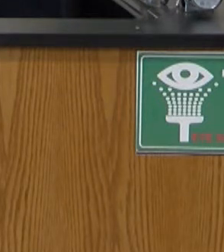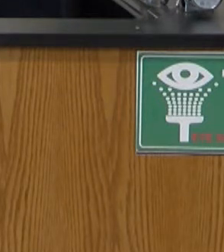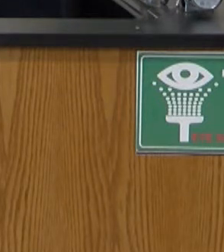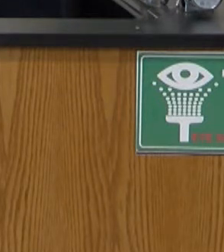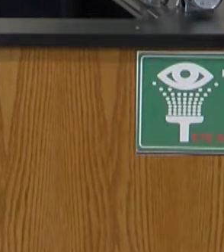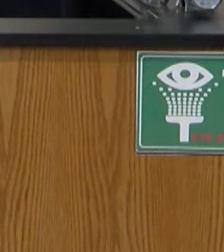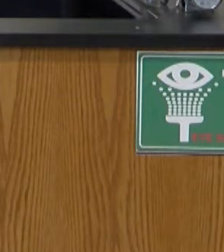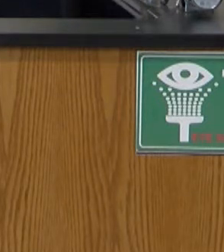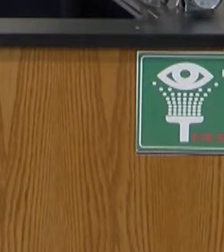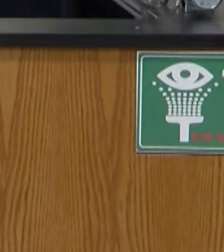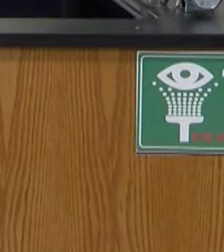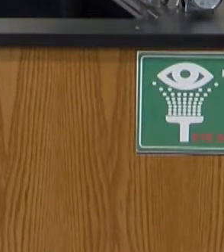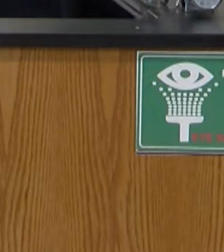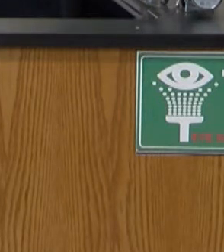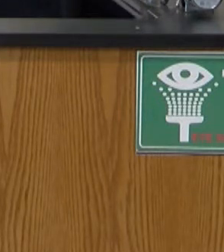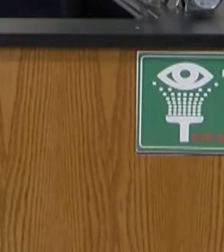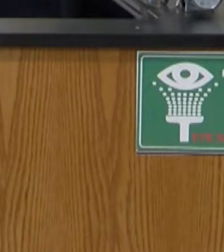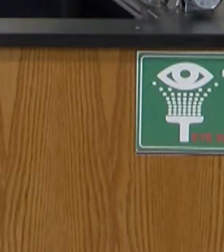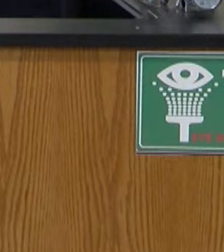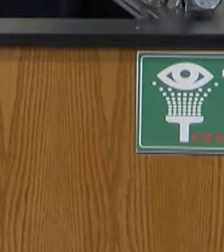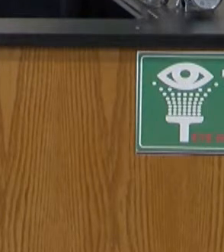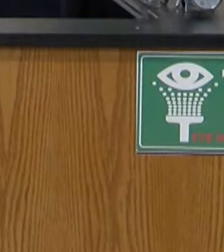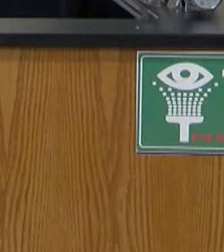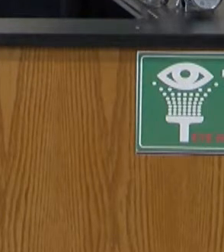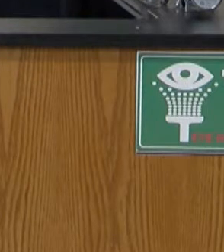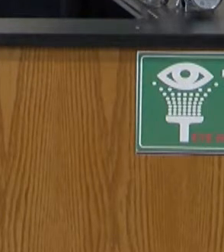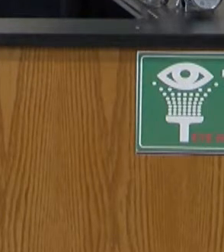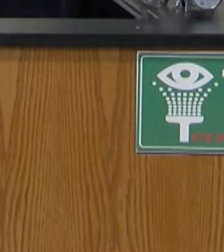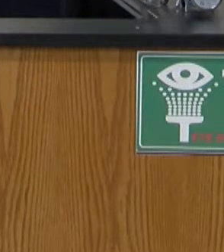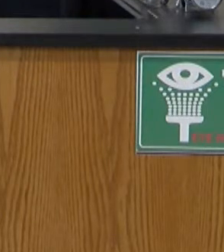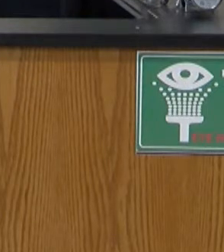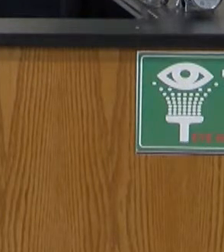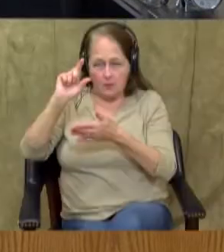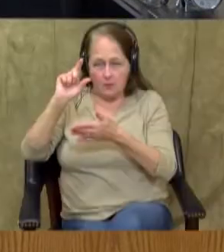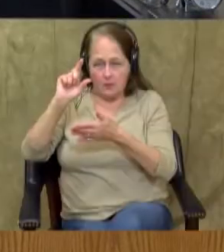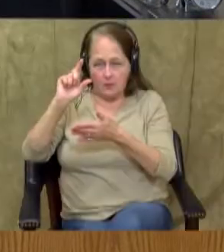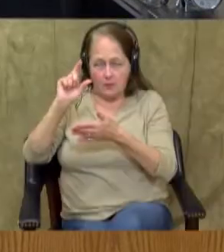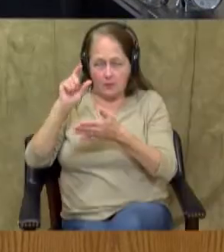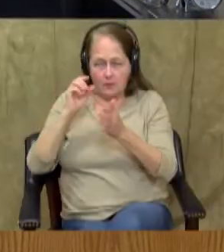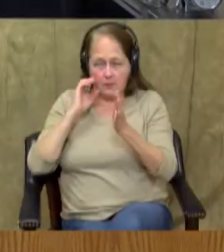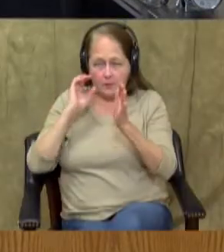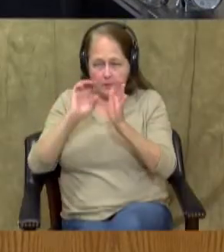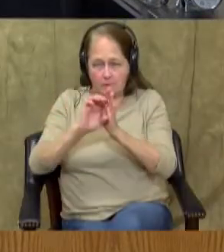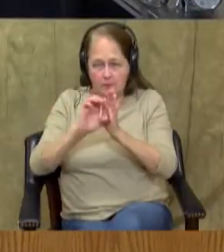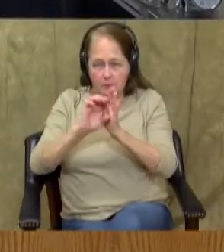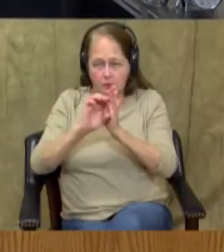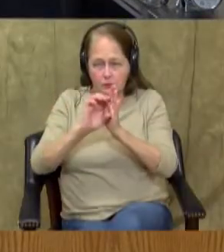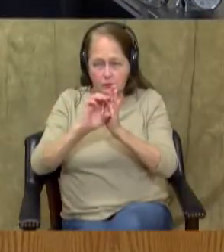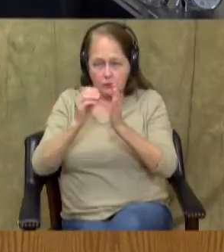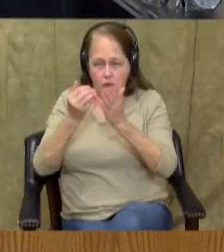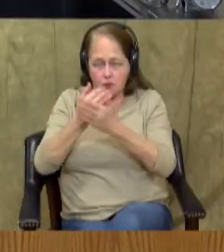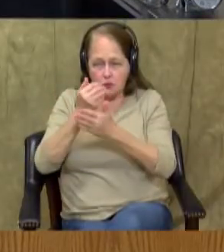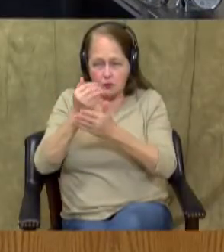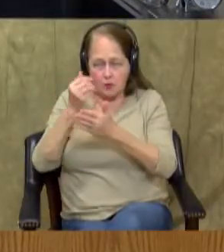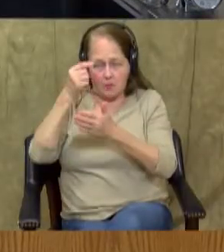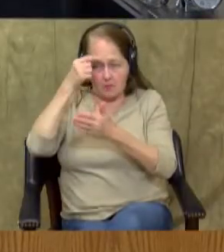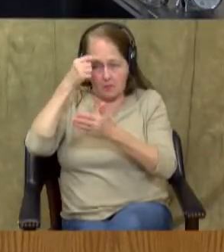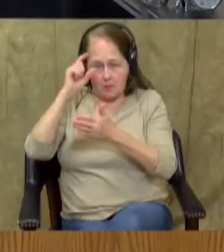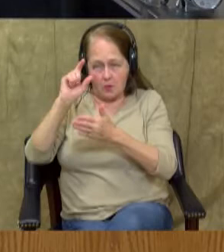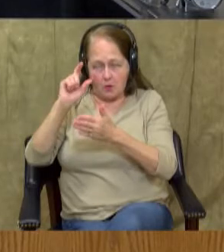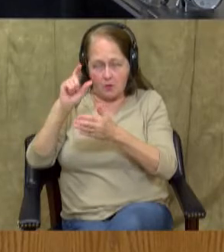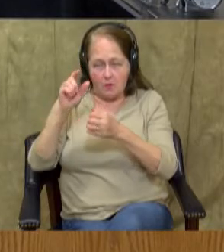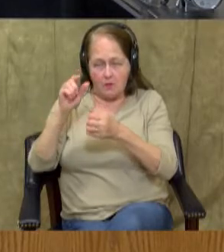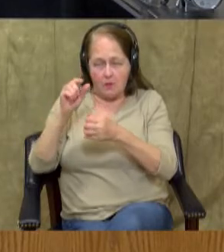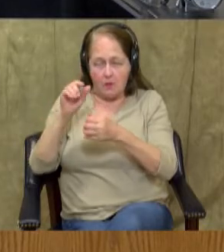from elementary school. Let's look at some moons. So I've got a couple of images here. This is a new moon and a full